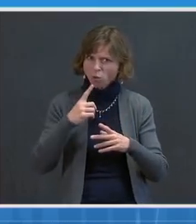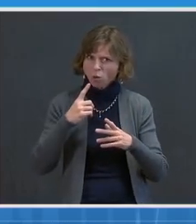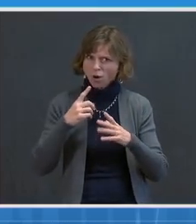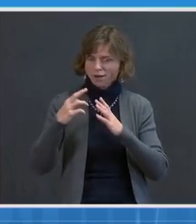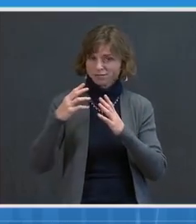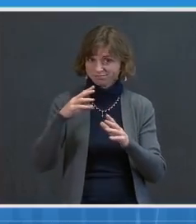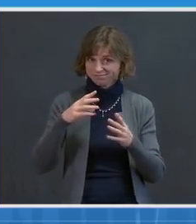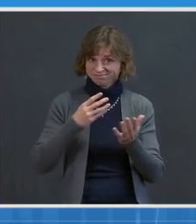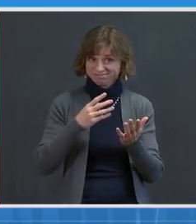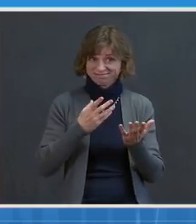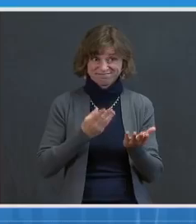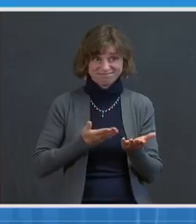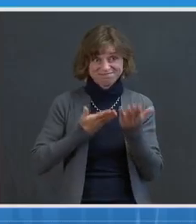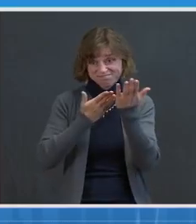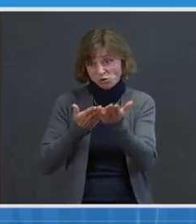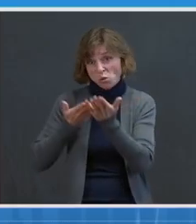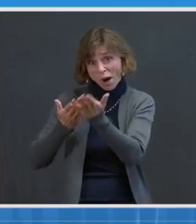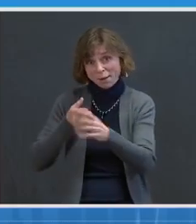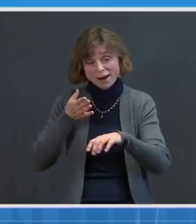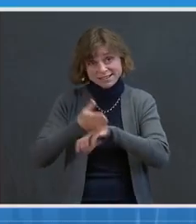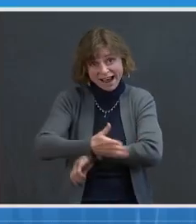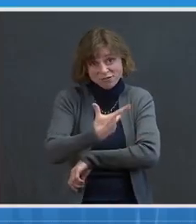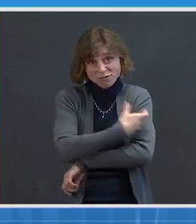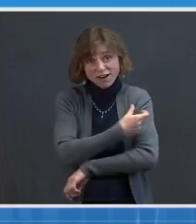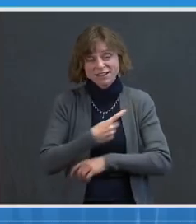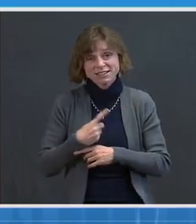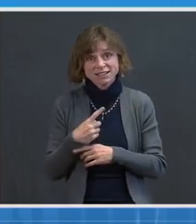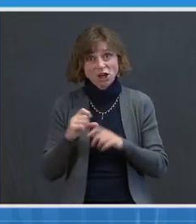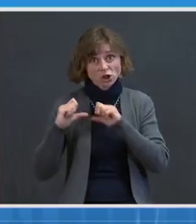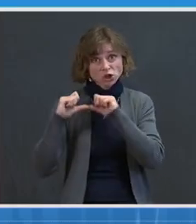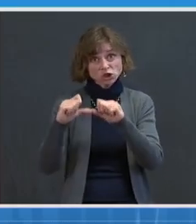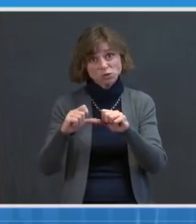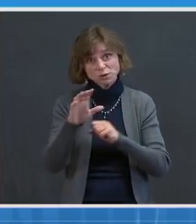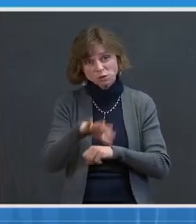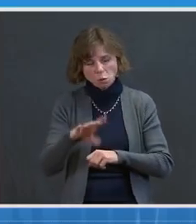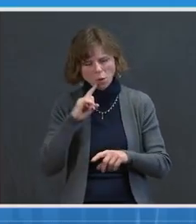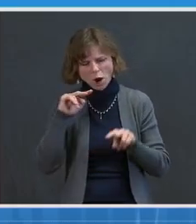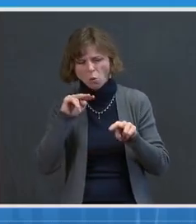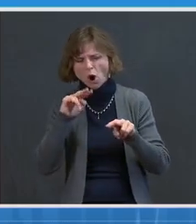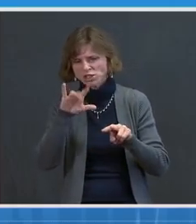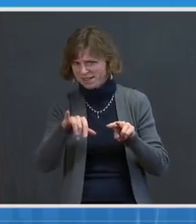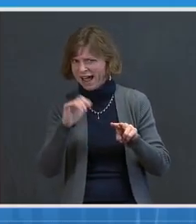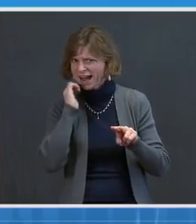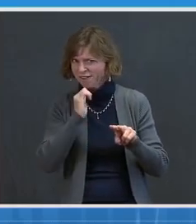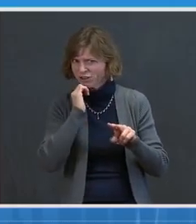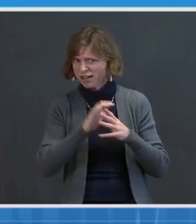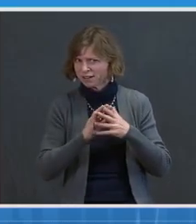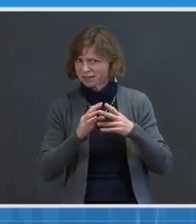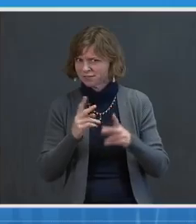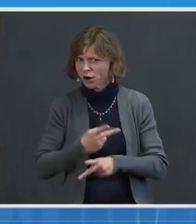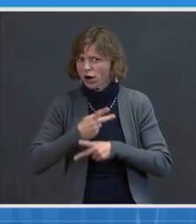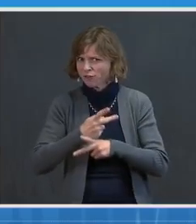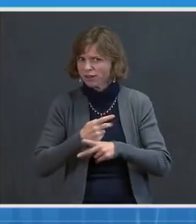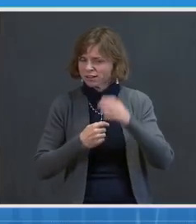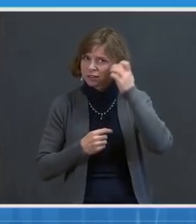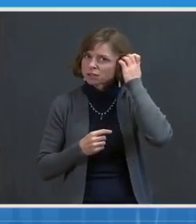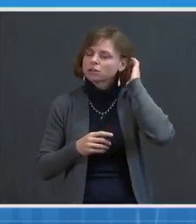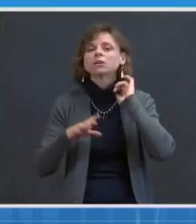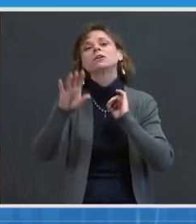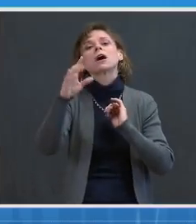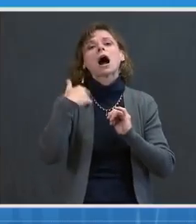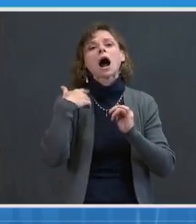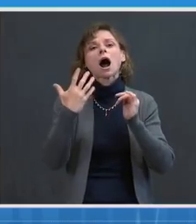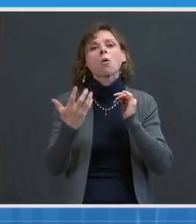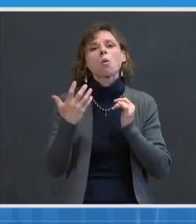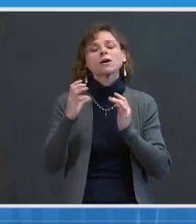the protection in the context of variants are among the areas we're watching the evidence very carefully. Yeah, one of the things we want to emphasize